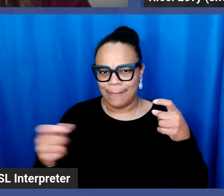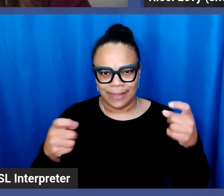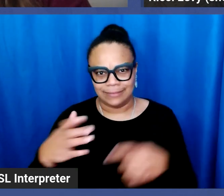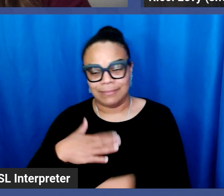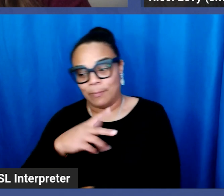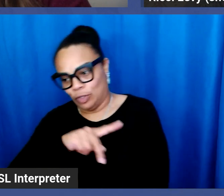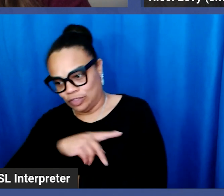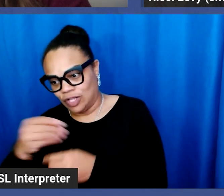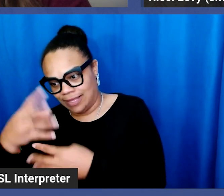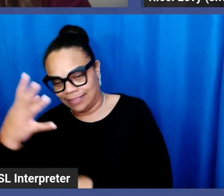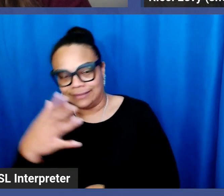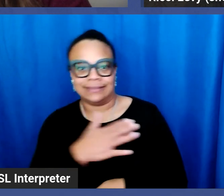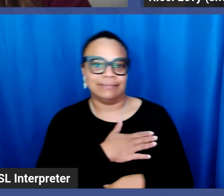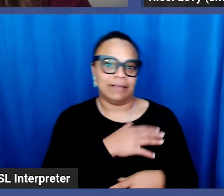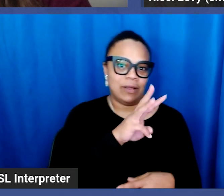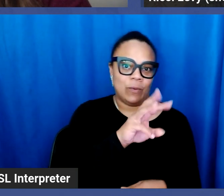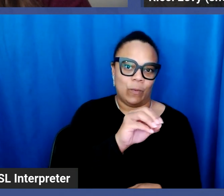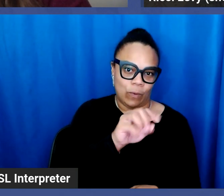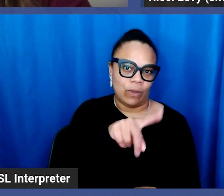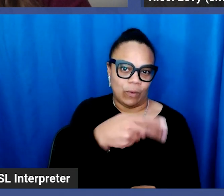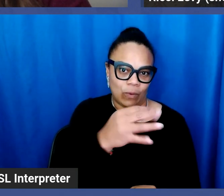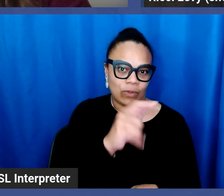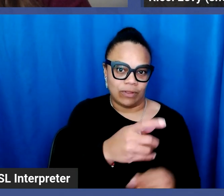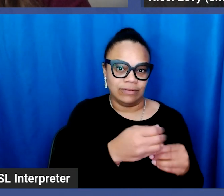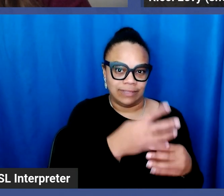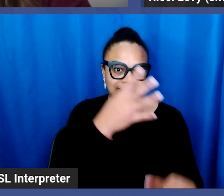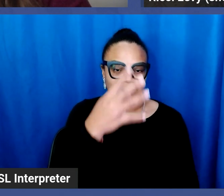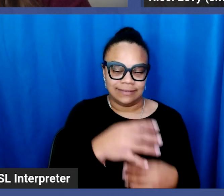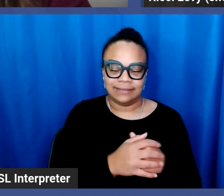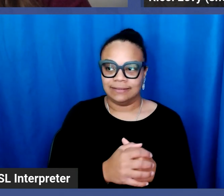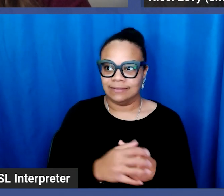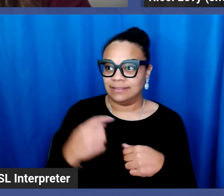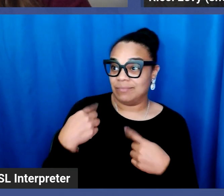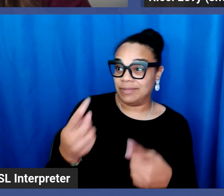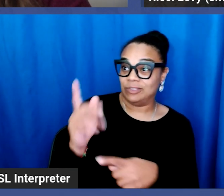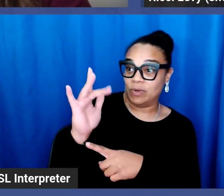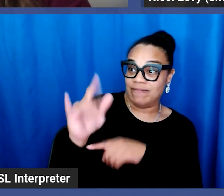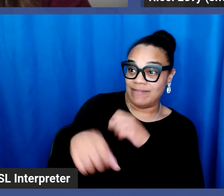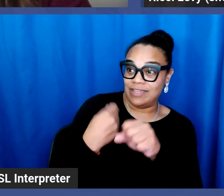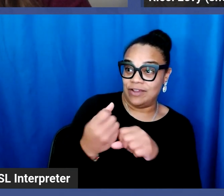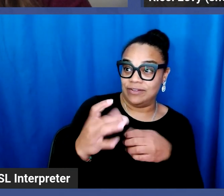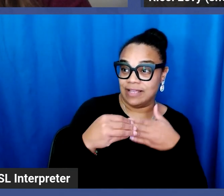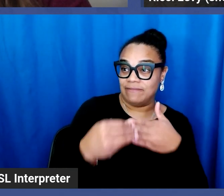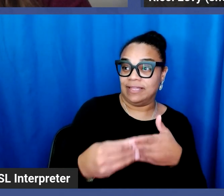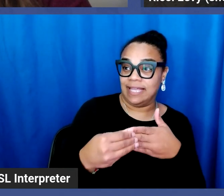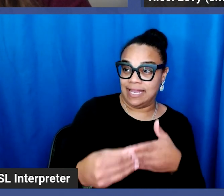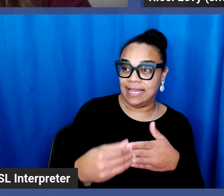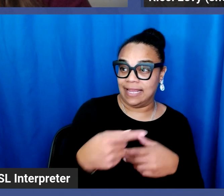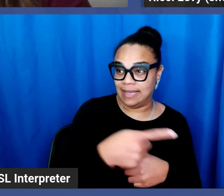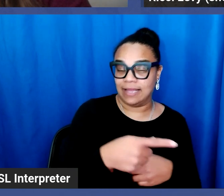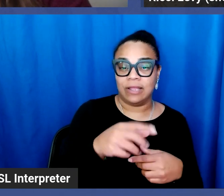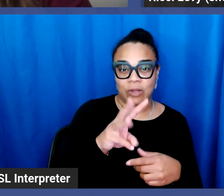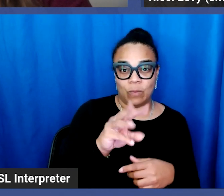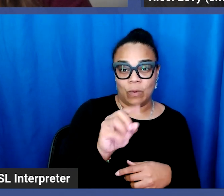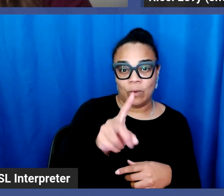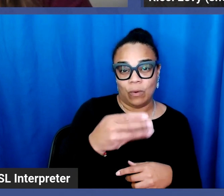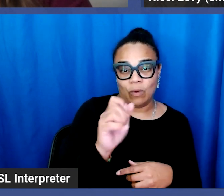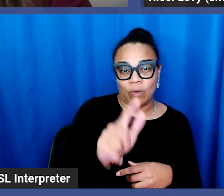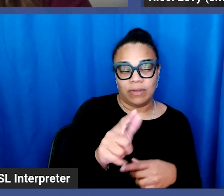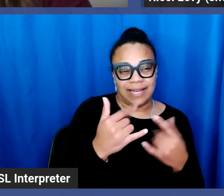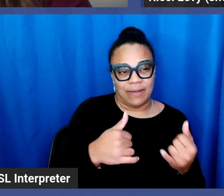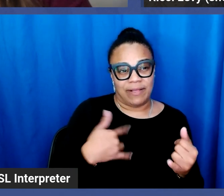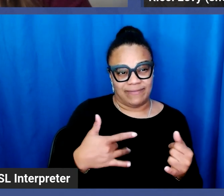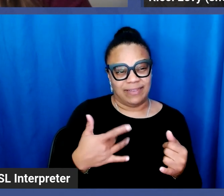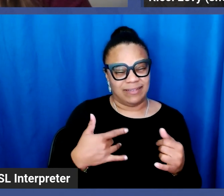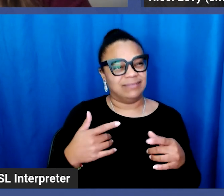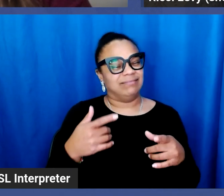after 21 years of leading Woodhull, I think they're probably close to the same list. What are you thinking